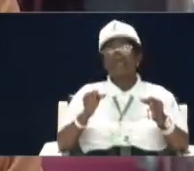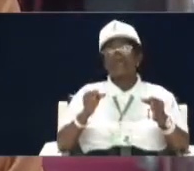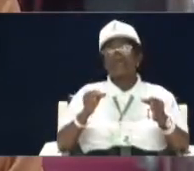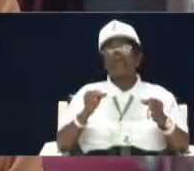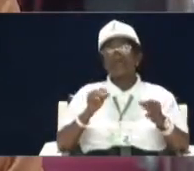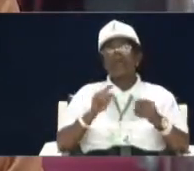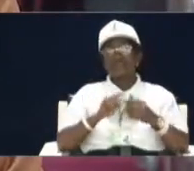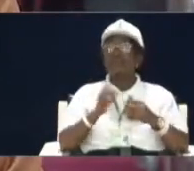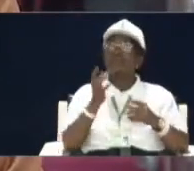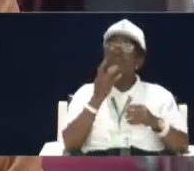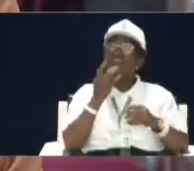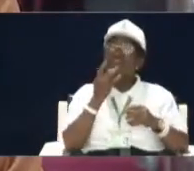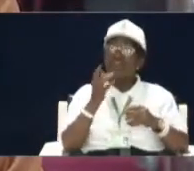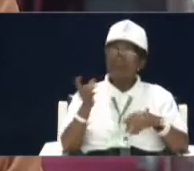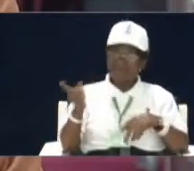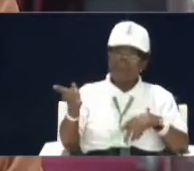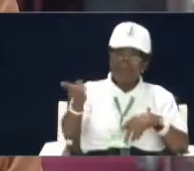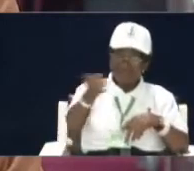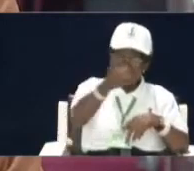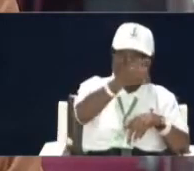to favor you,